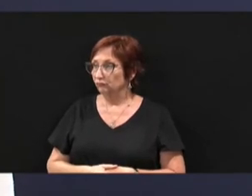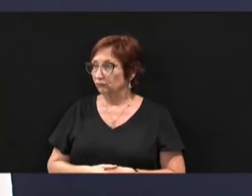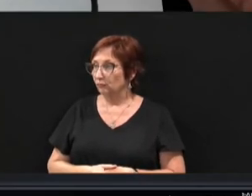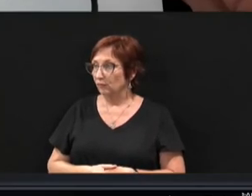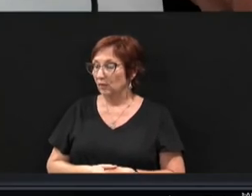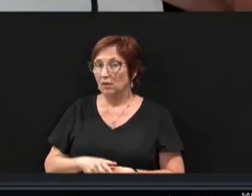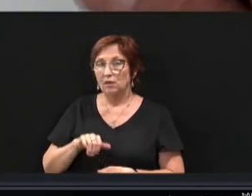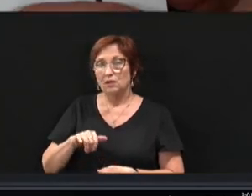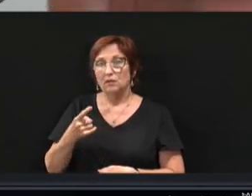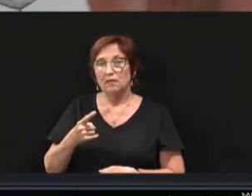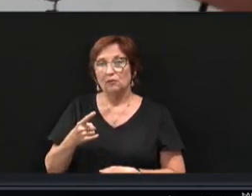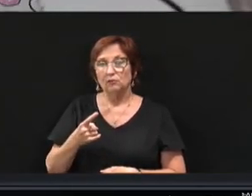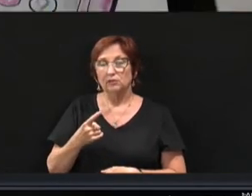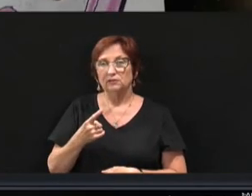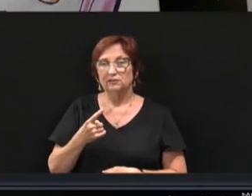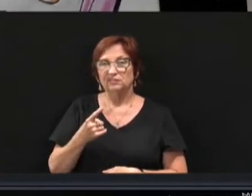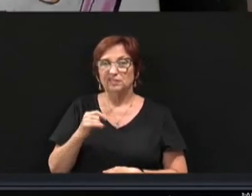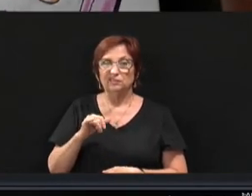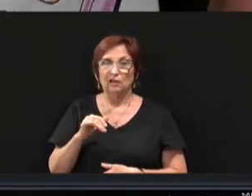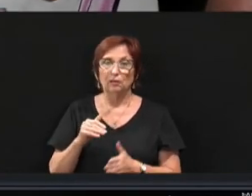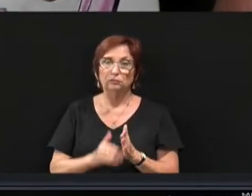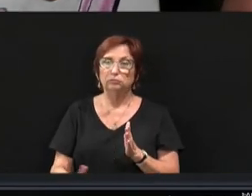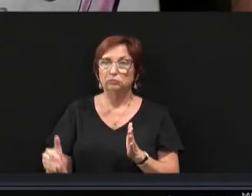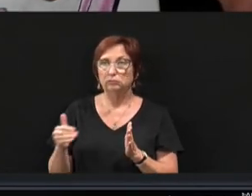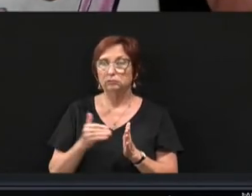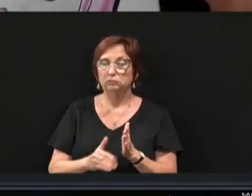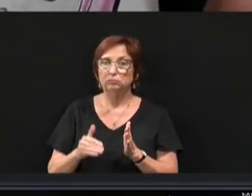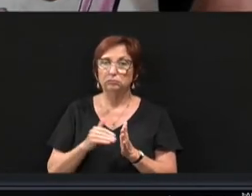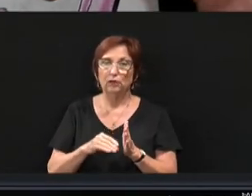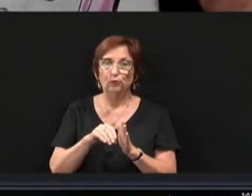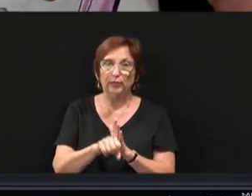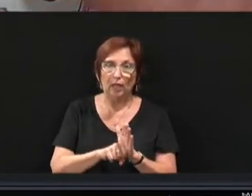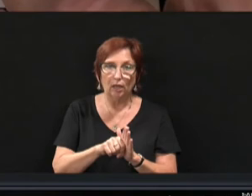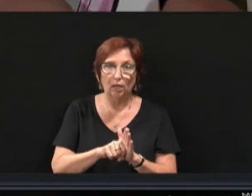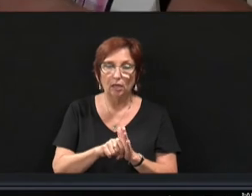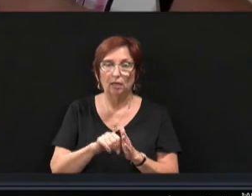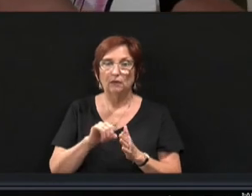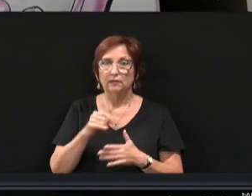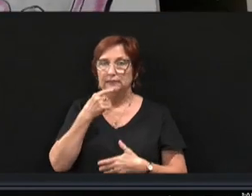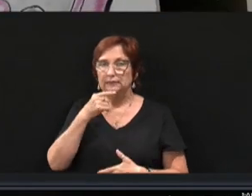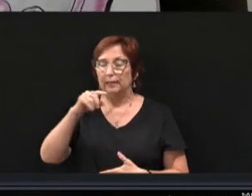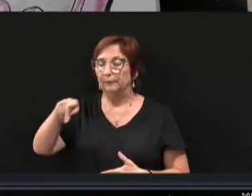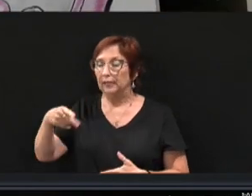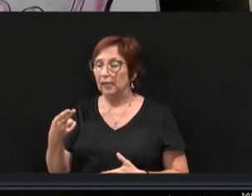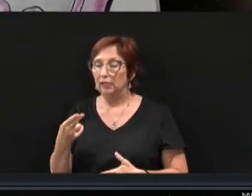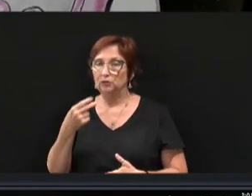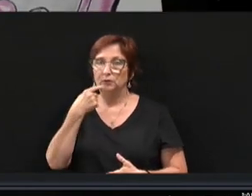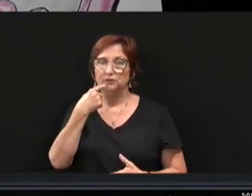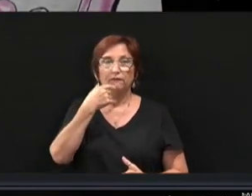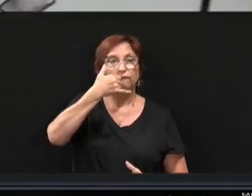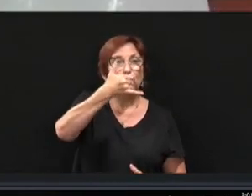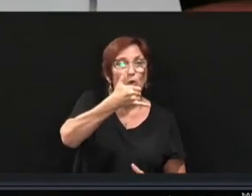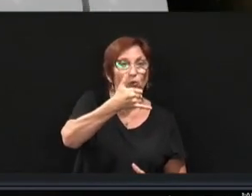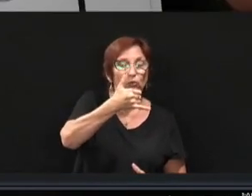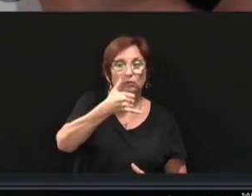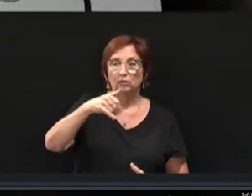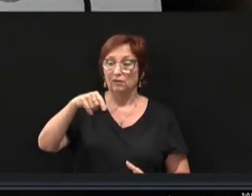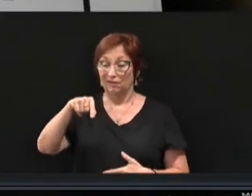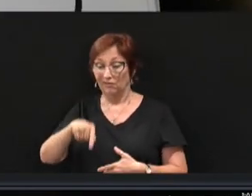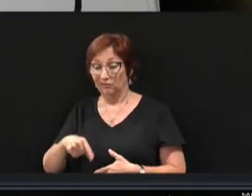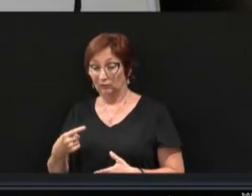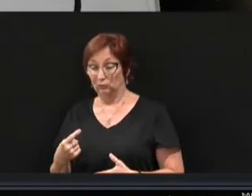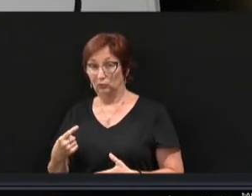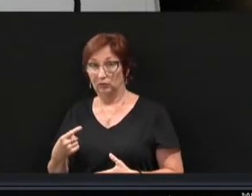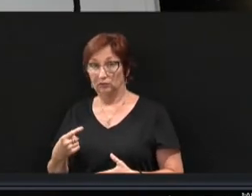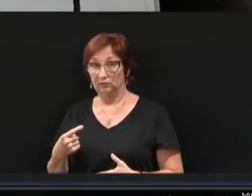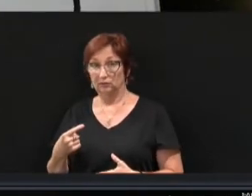This one is kind of redundant, whereas with PH, we would say PH phone. On this one,